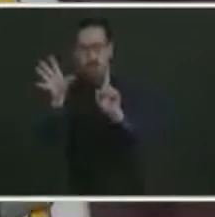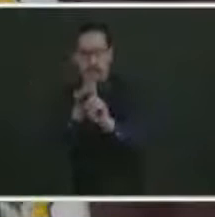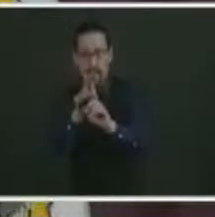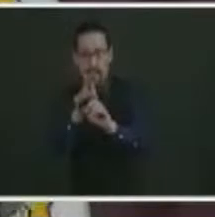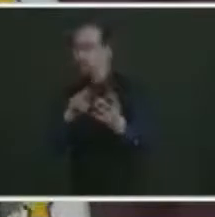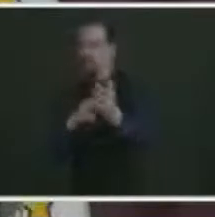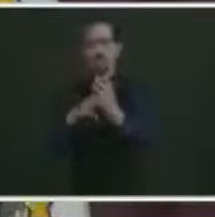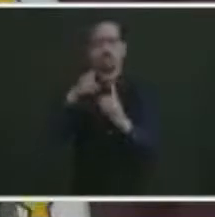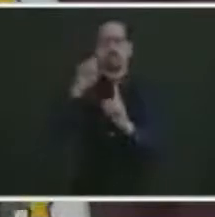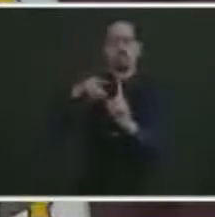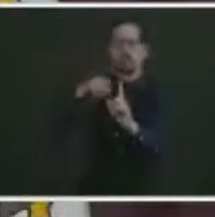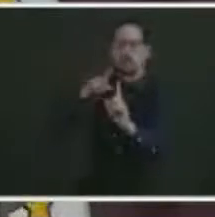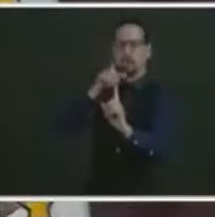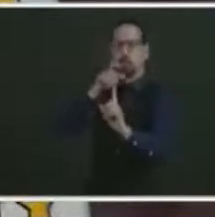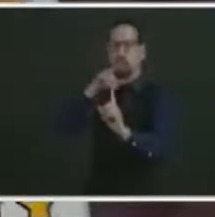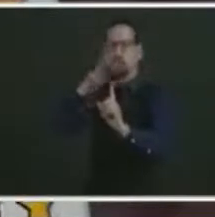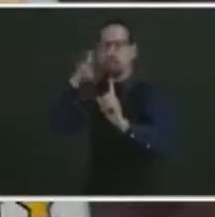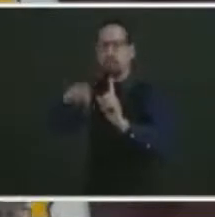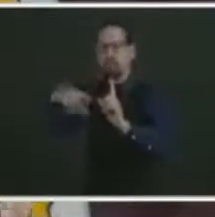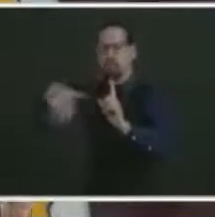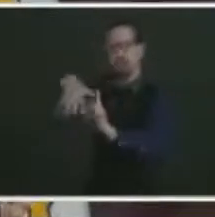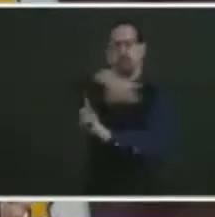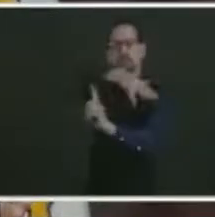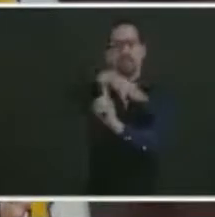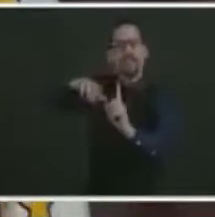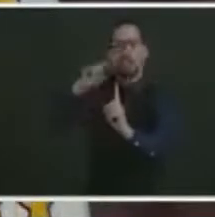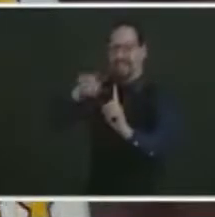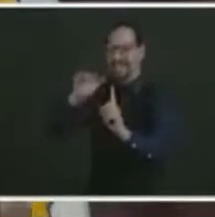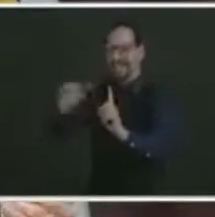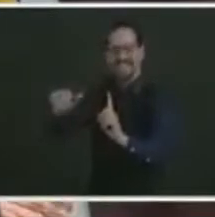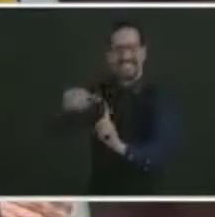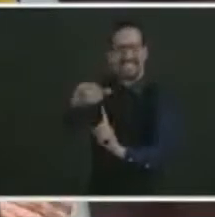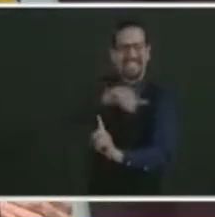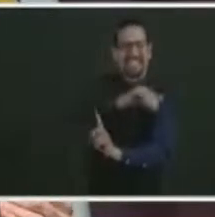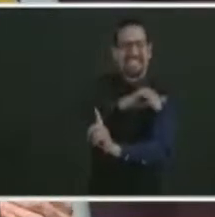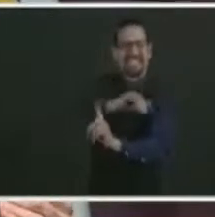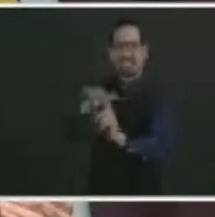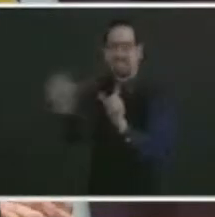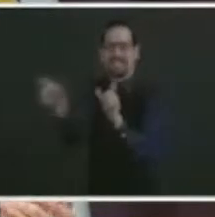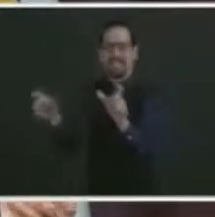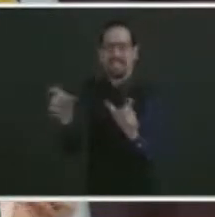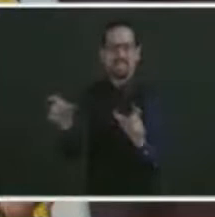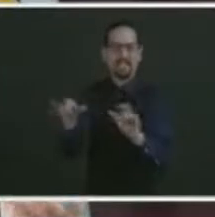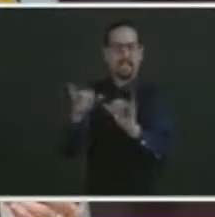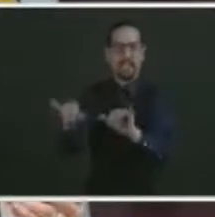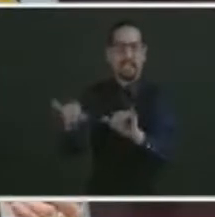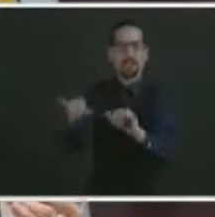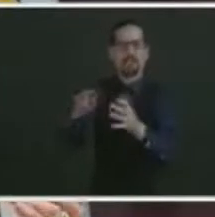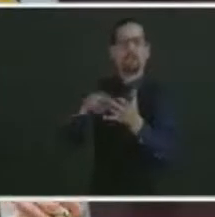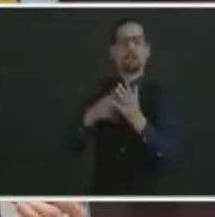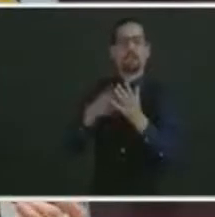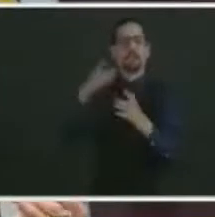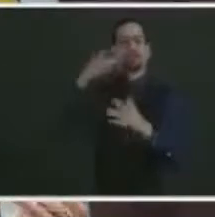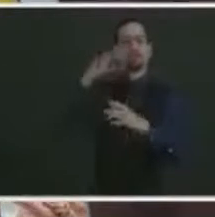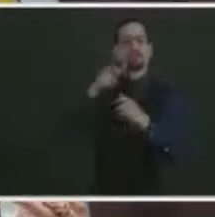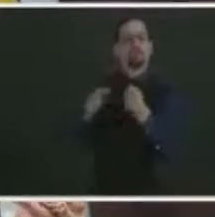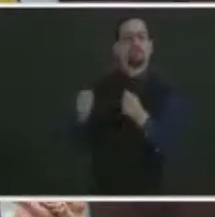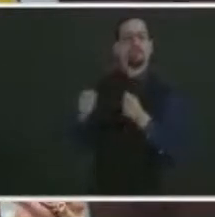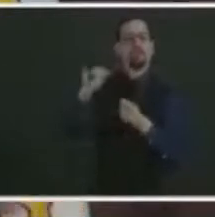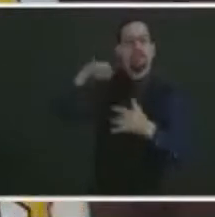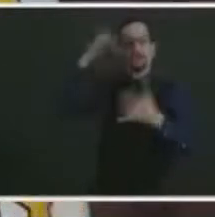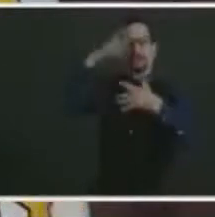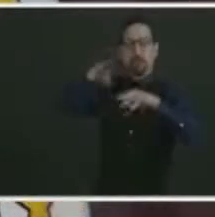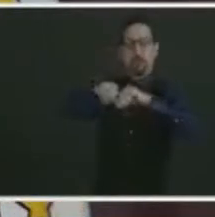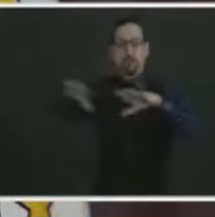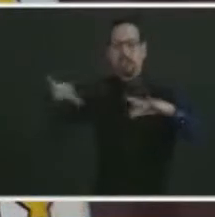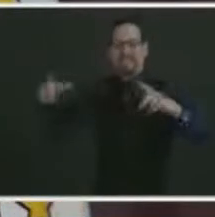been exposed, test them, get them into isolation, and keep a lid on this virus so it never comes raging back.